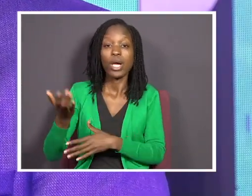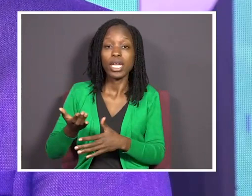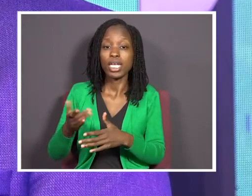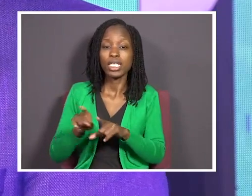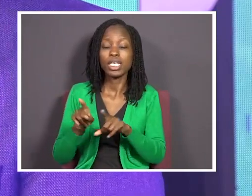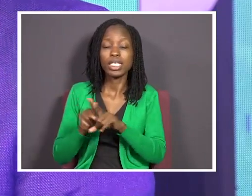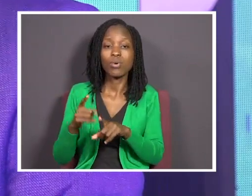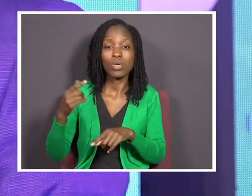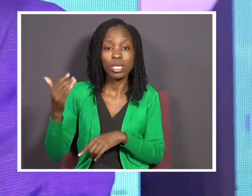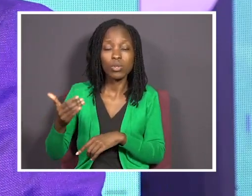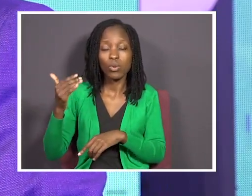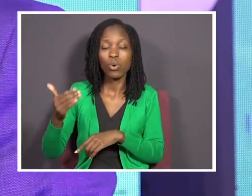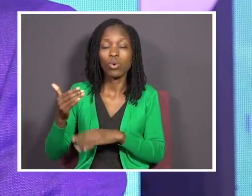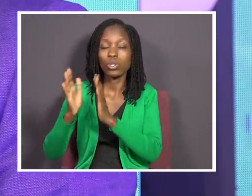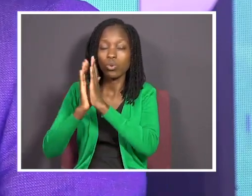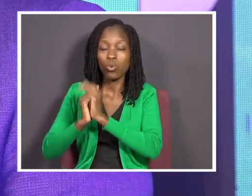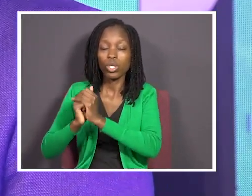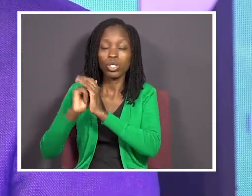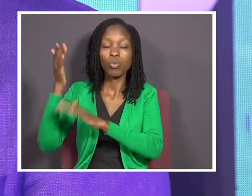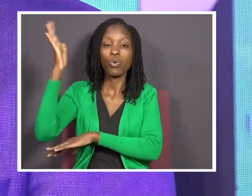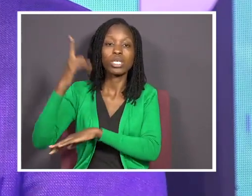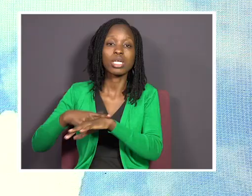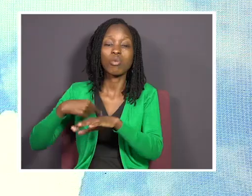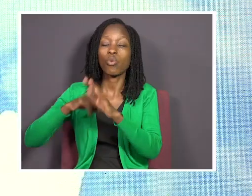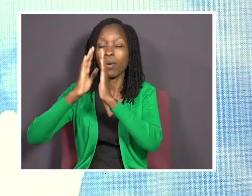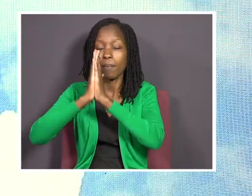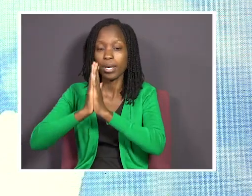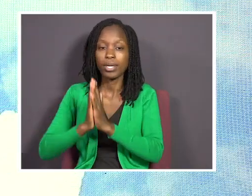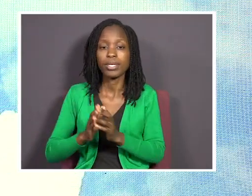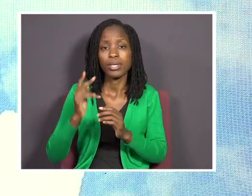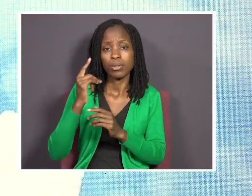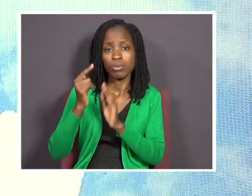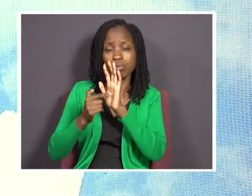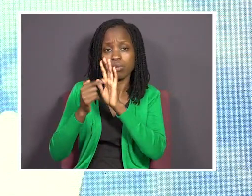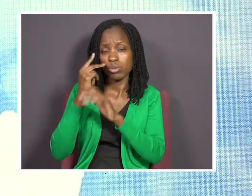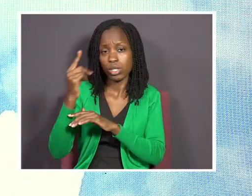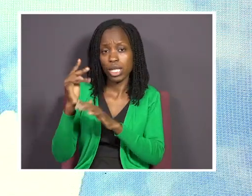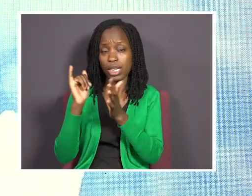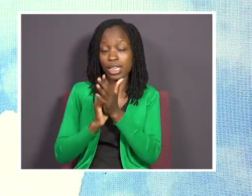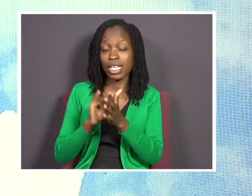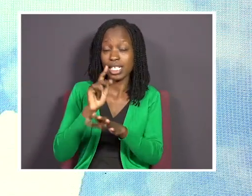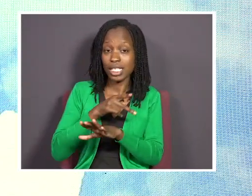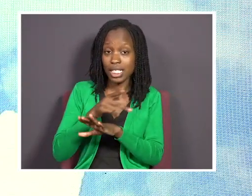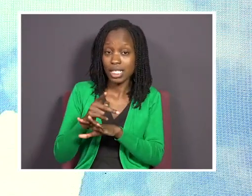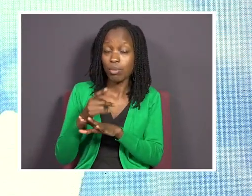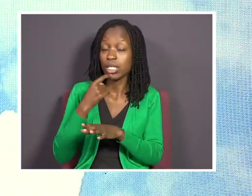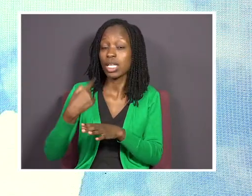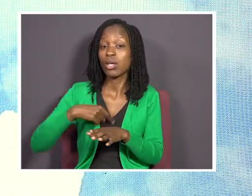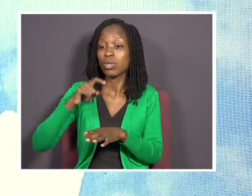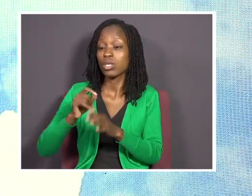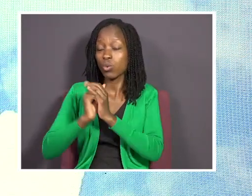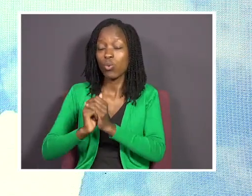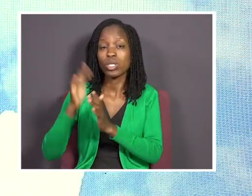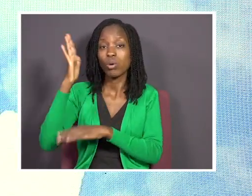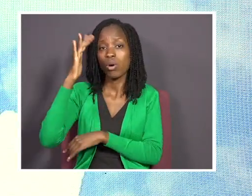prayer, we should present it to him. Notice that the psalm is telling us to worship God for who he